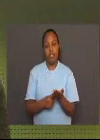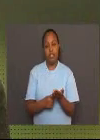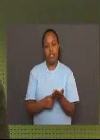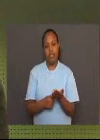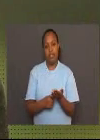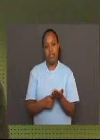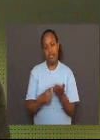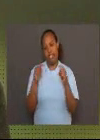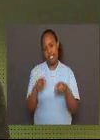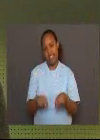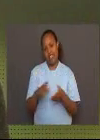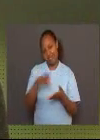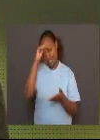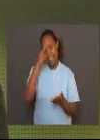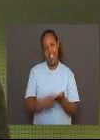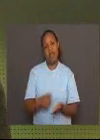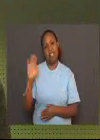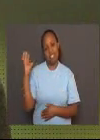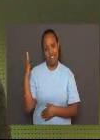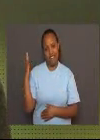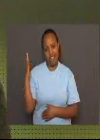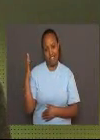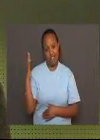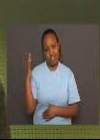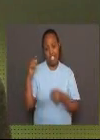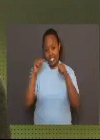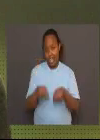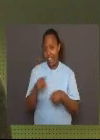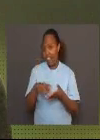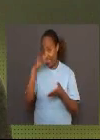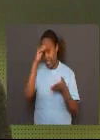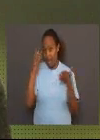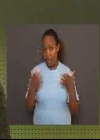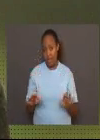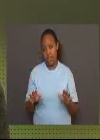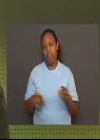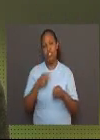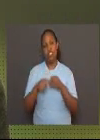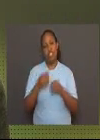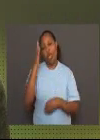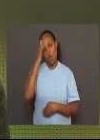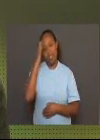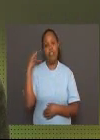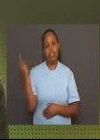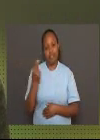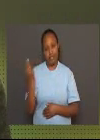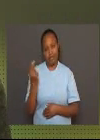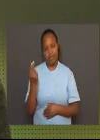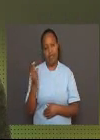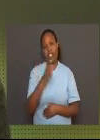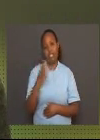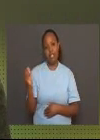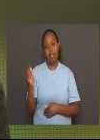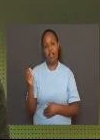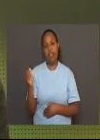This is all the time we have for this lesson. We have learned about the importance of